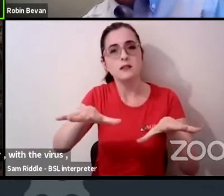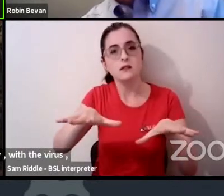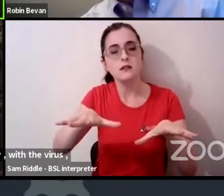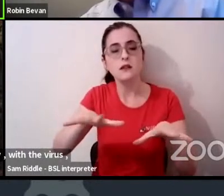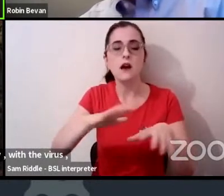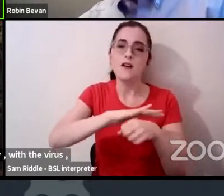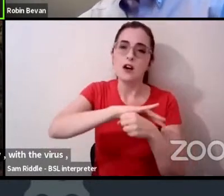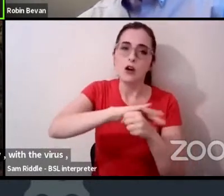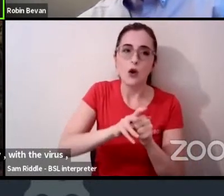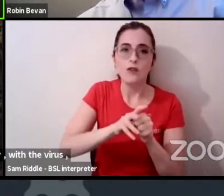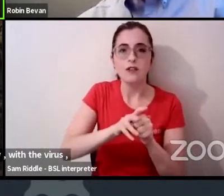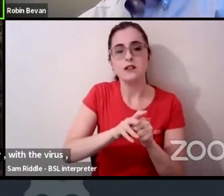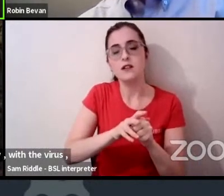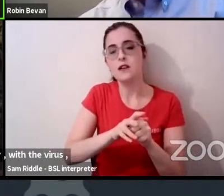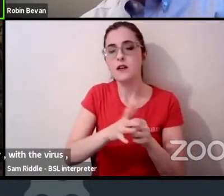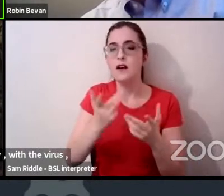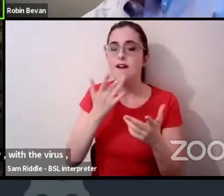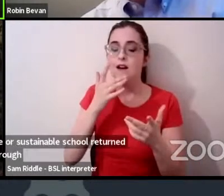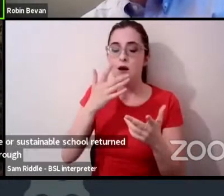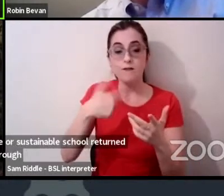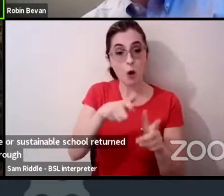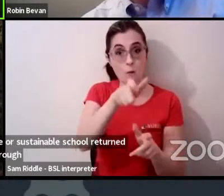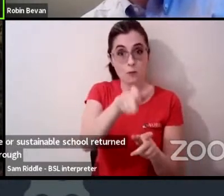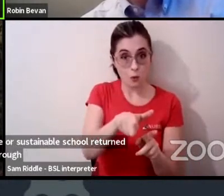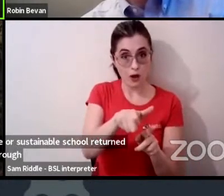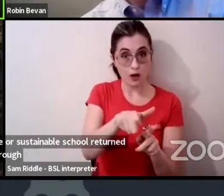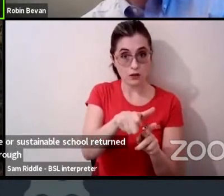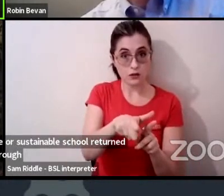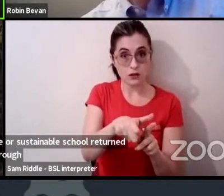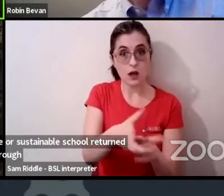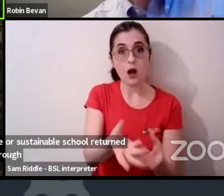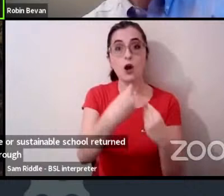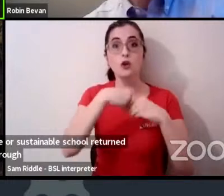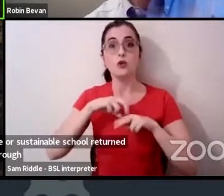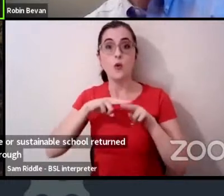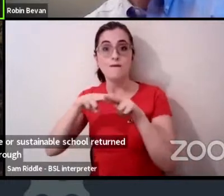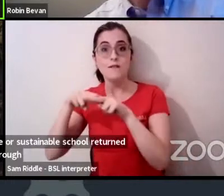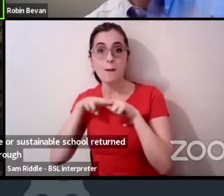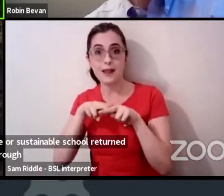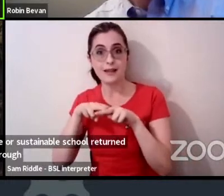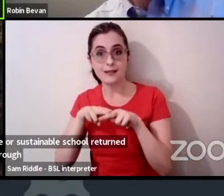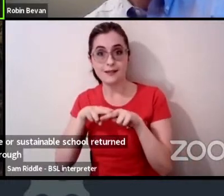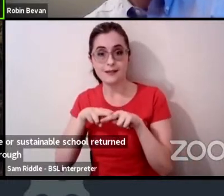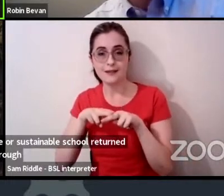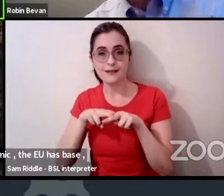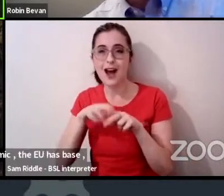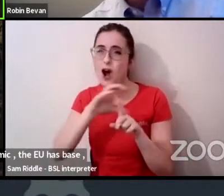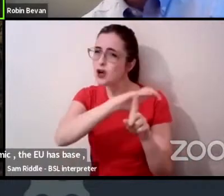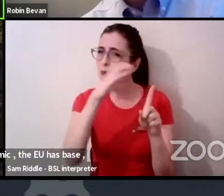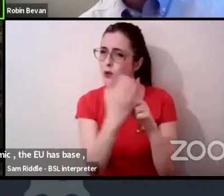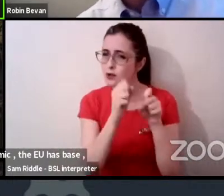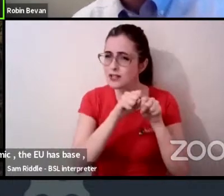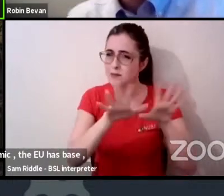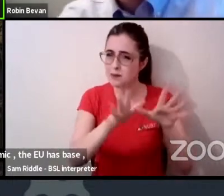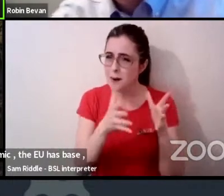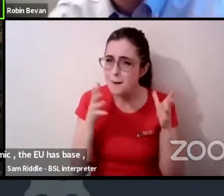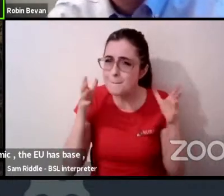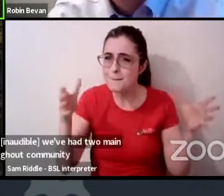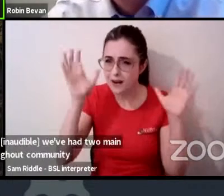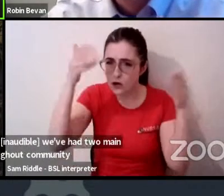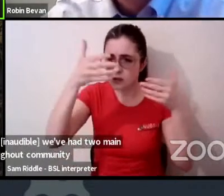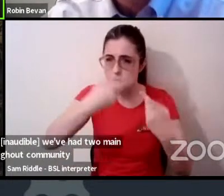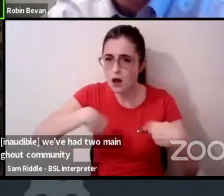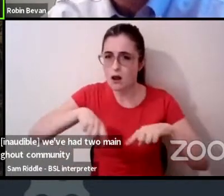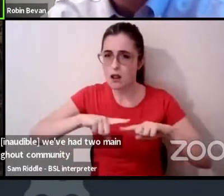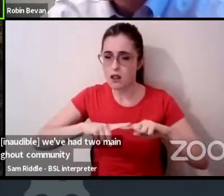COVID from pupils to families. That has been our key concern, community transmission. We've also